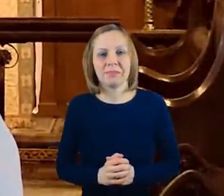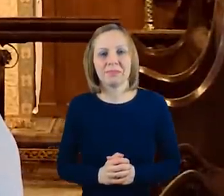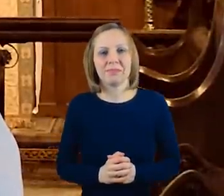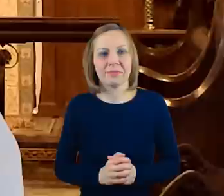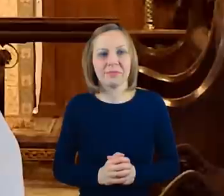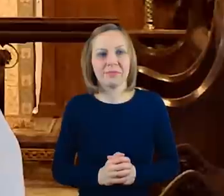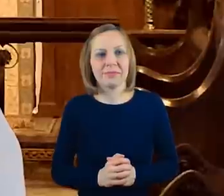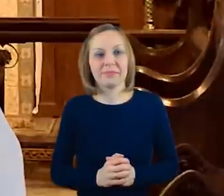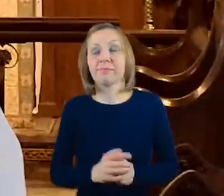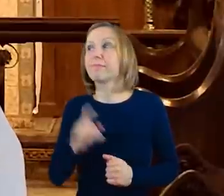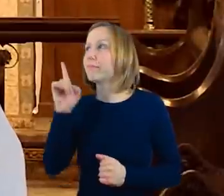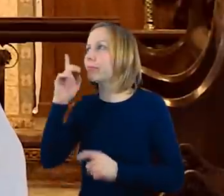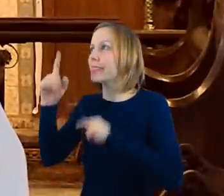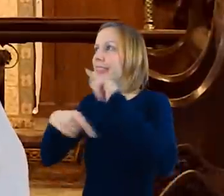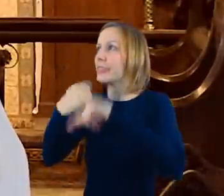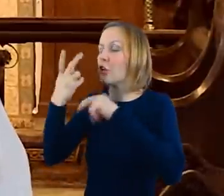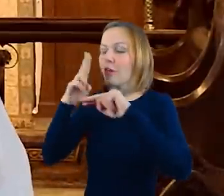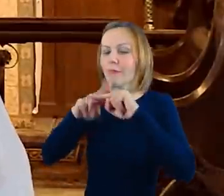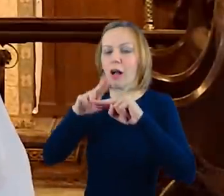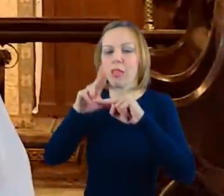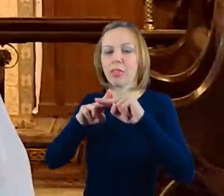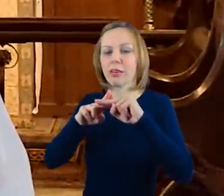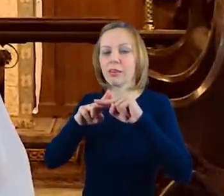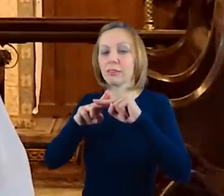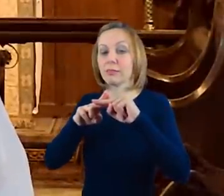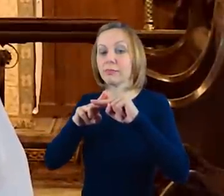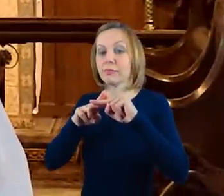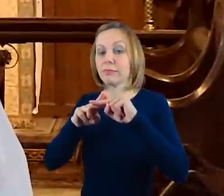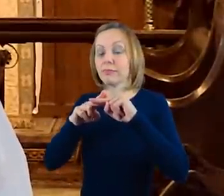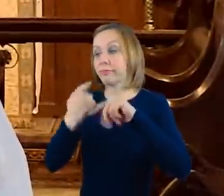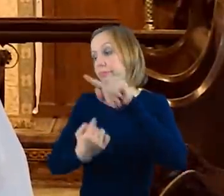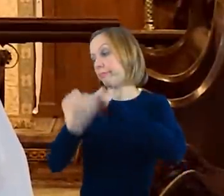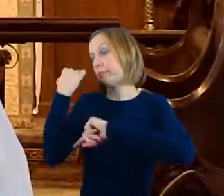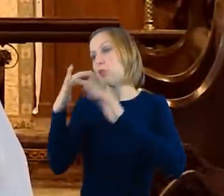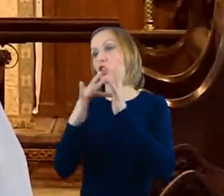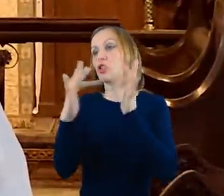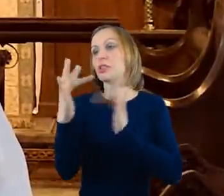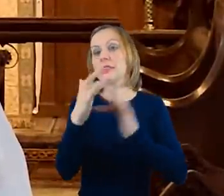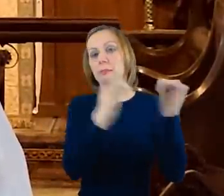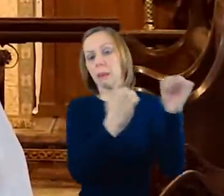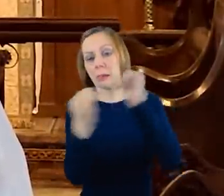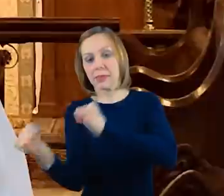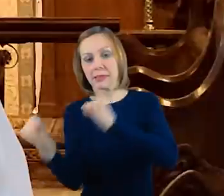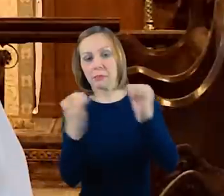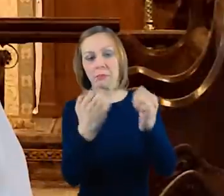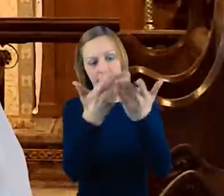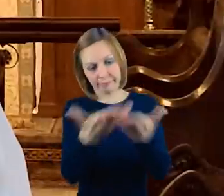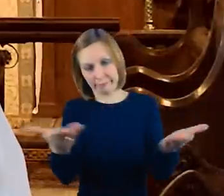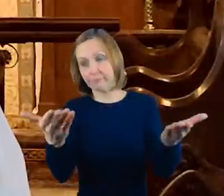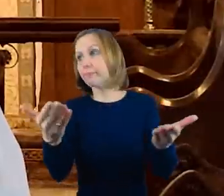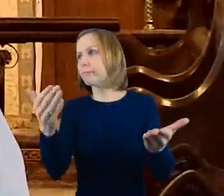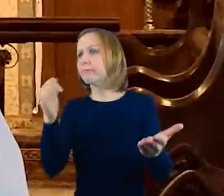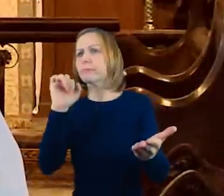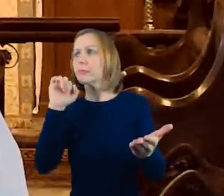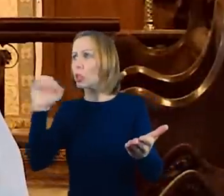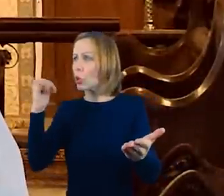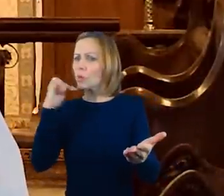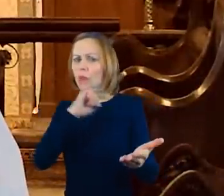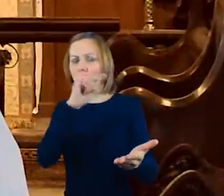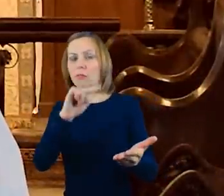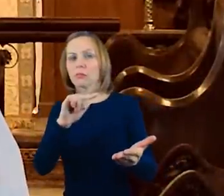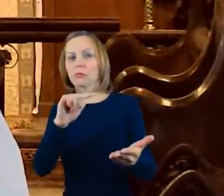Eternal Father, who at the baptism of Jesus revealed him to be your Son, anointing him with the Holy